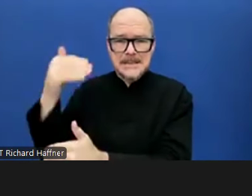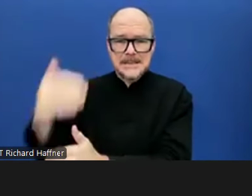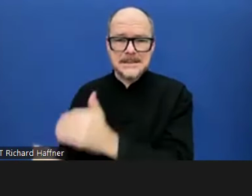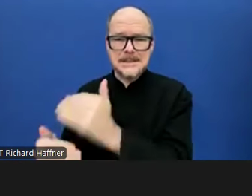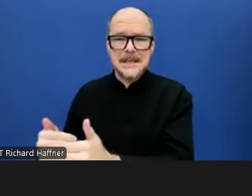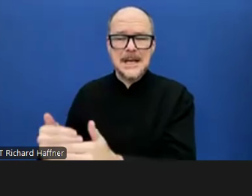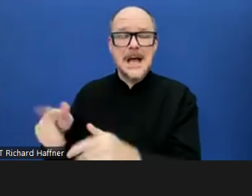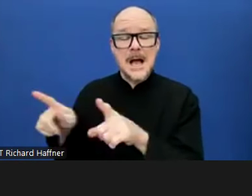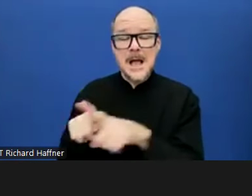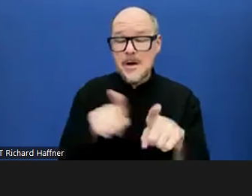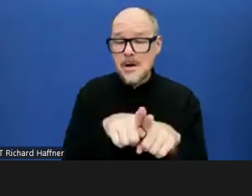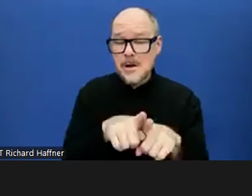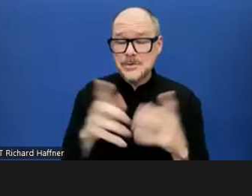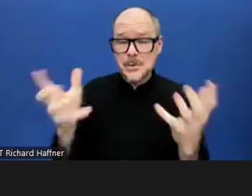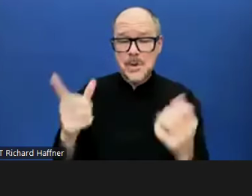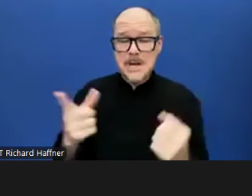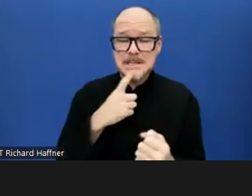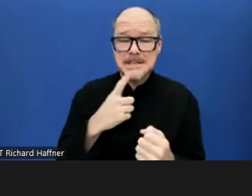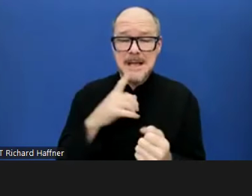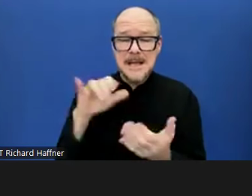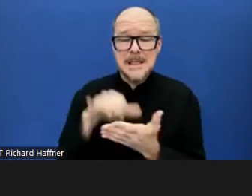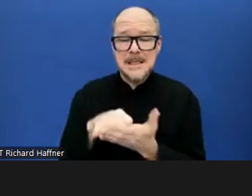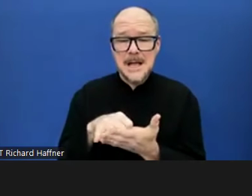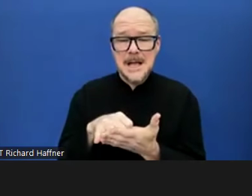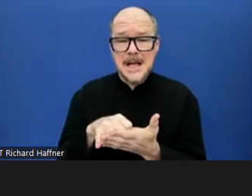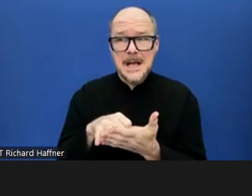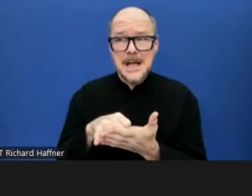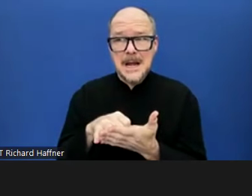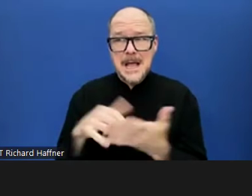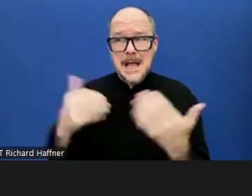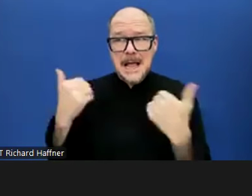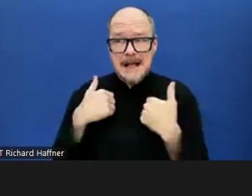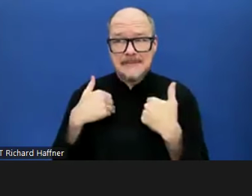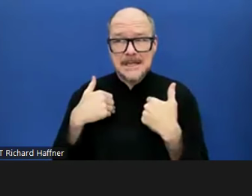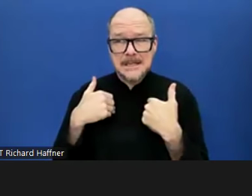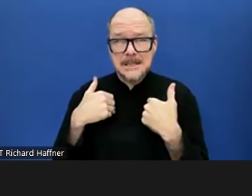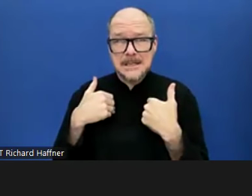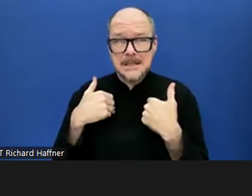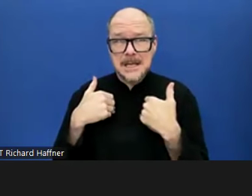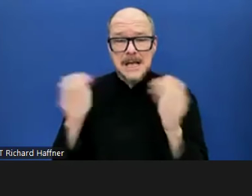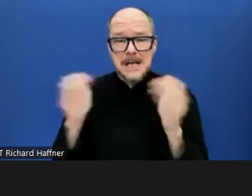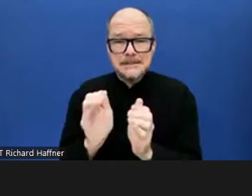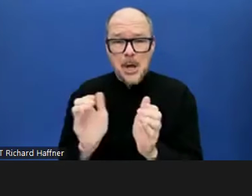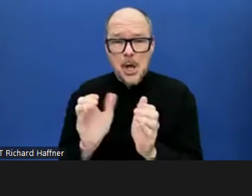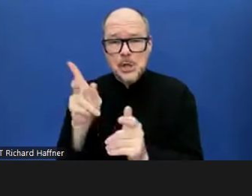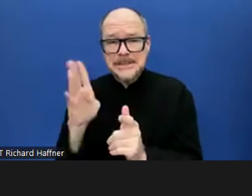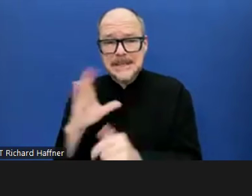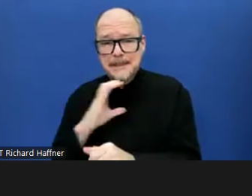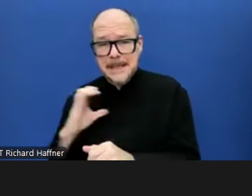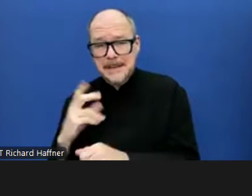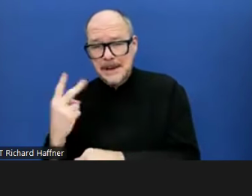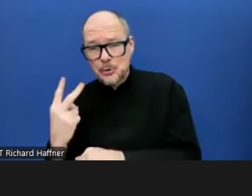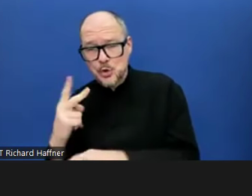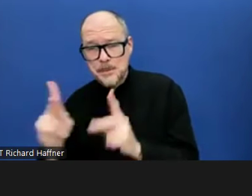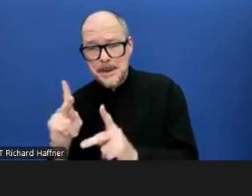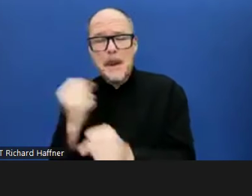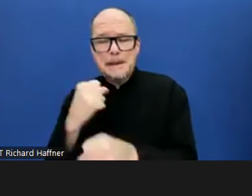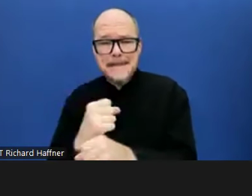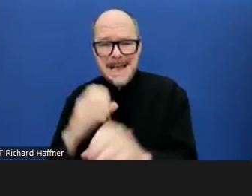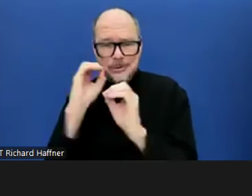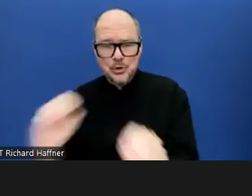I also want to say that having a A small little subcommittee of two people makes no sense to